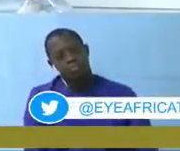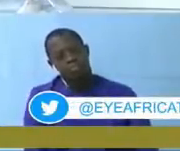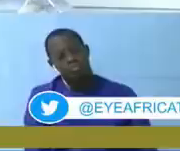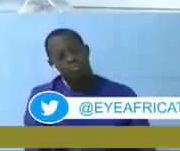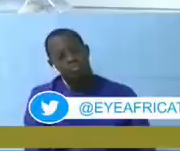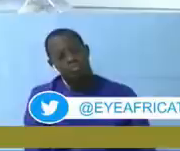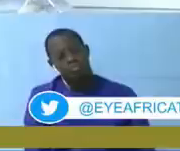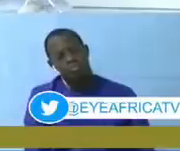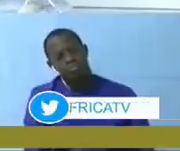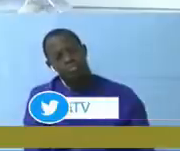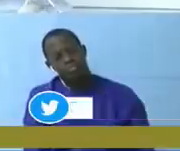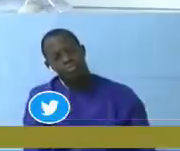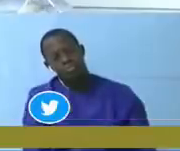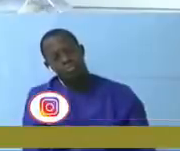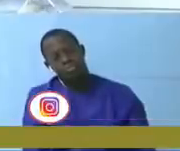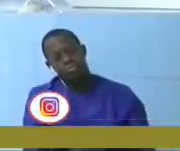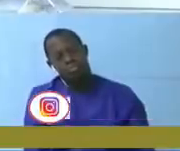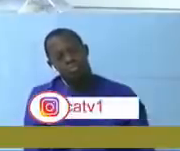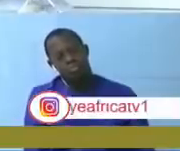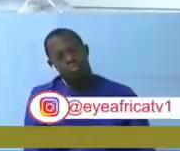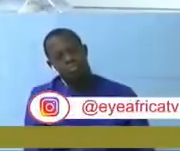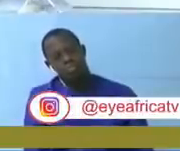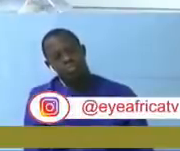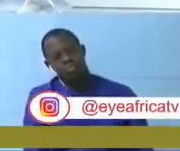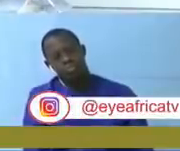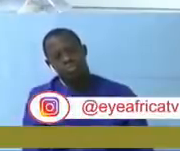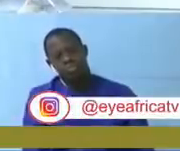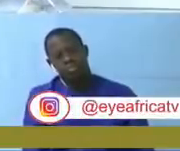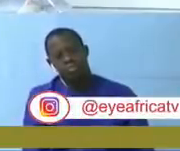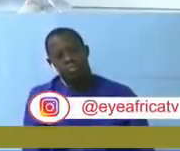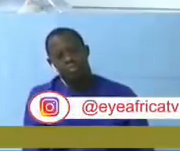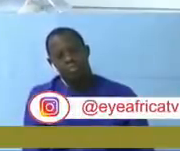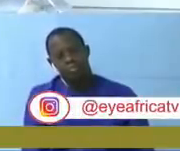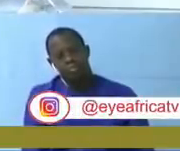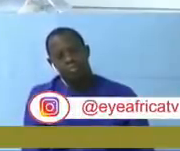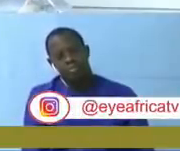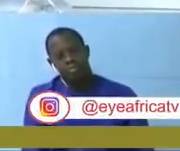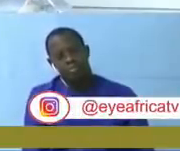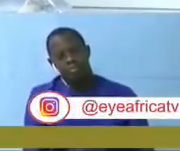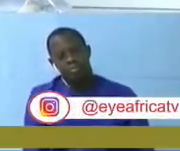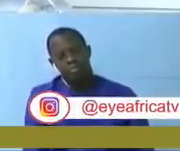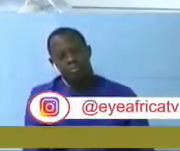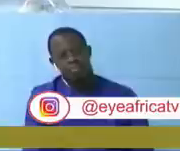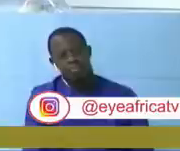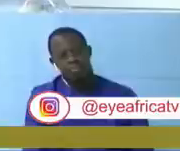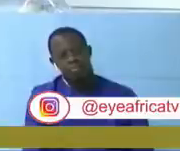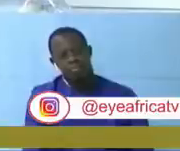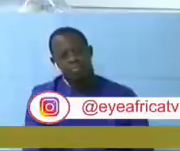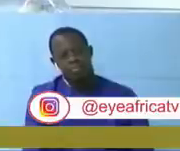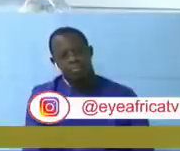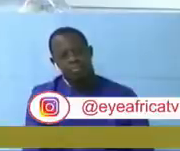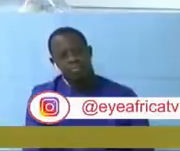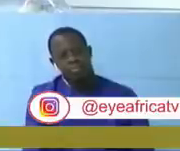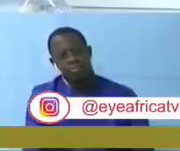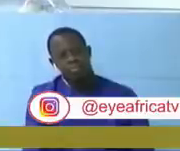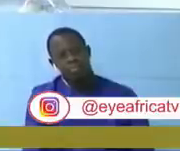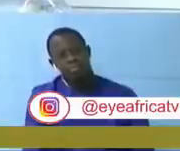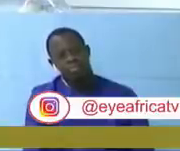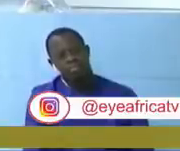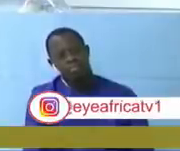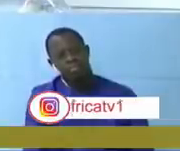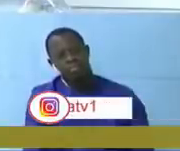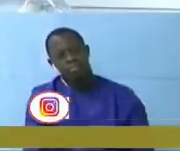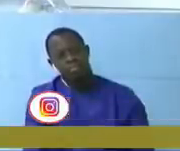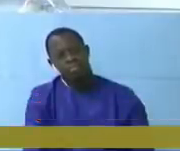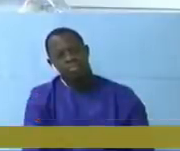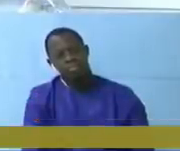rewmi dem nañ fa te gox bu nek tax dem nañ fa am ñaari jotay di diso ak nit ñi lu aju ci wali bindat bobu dem nañ rewi